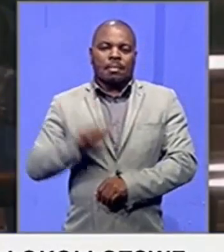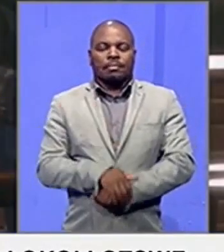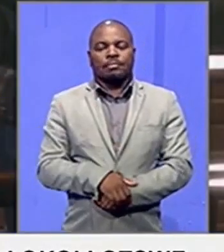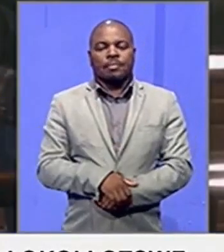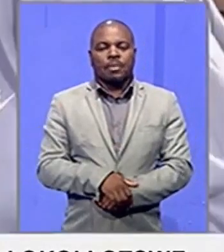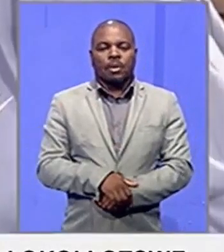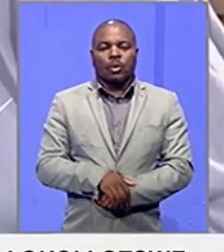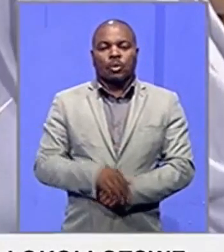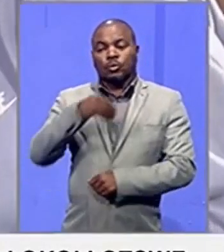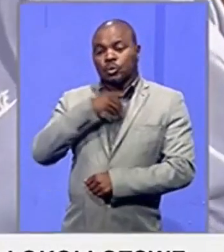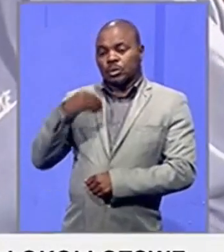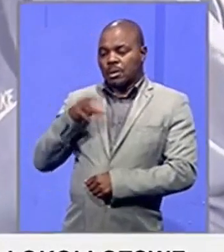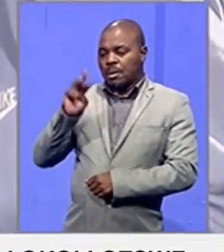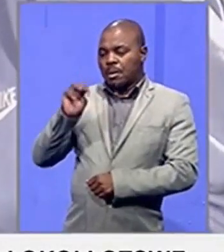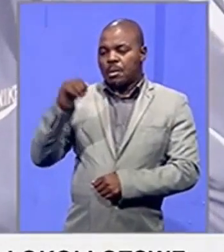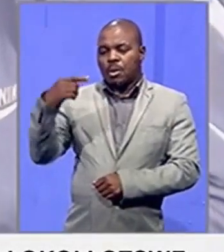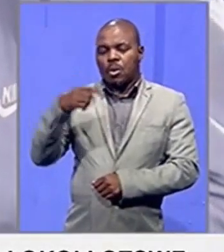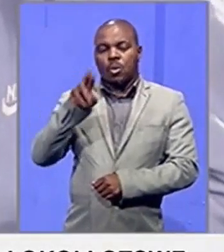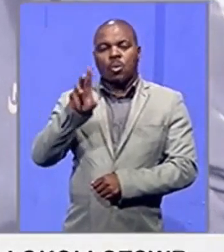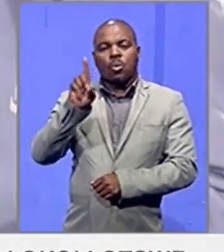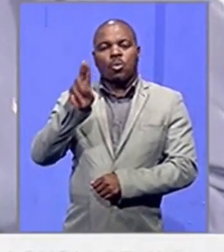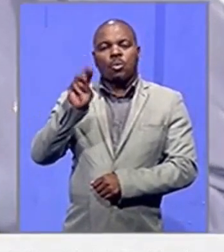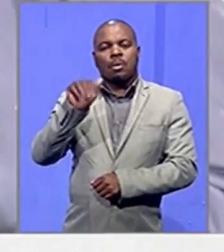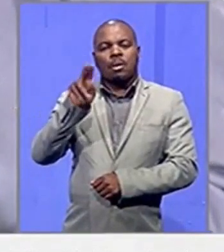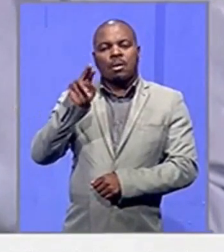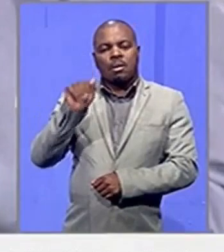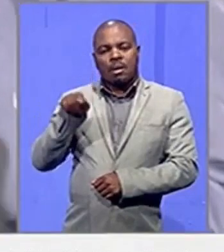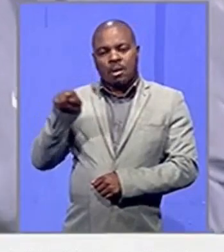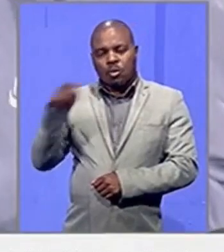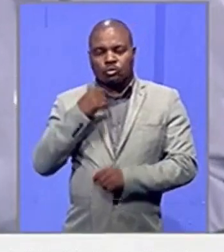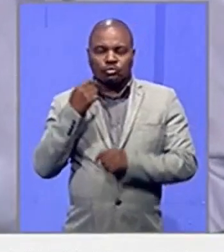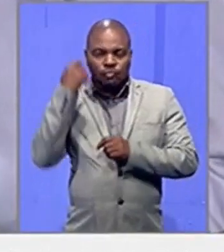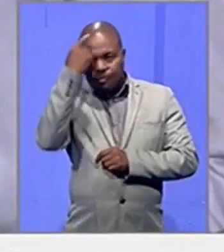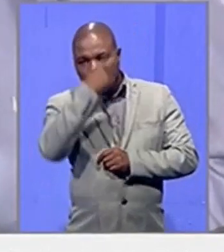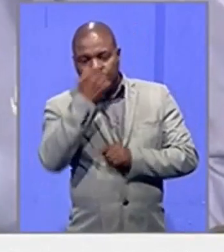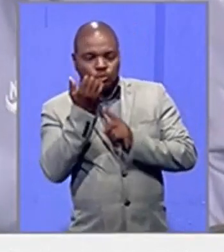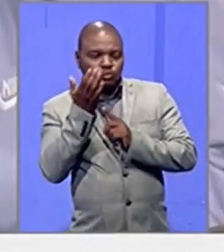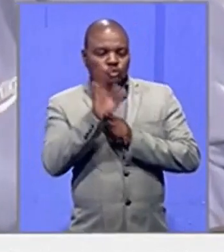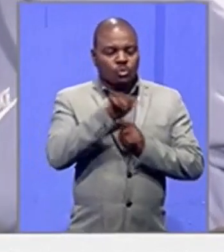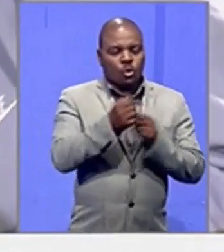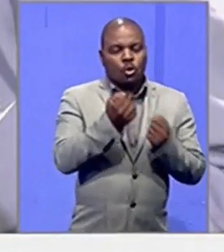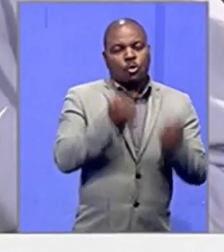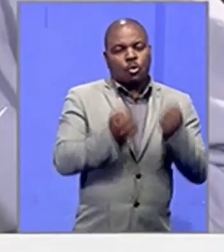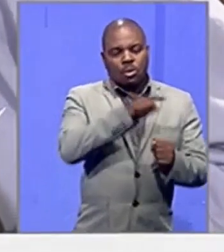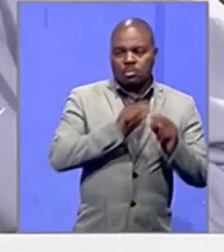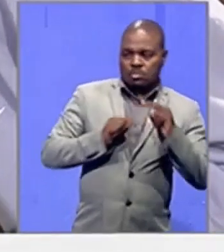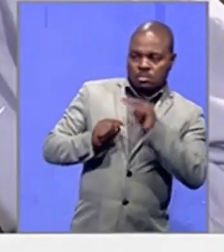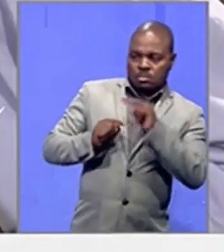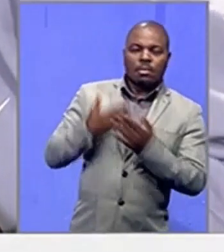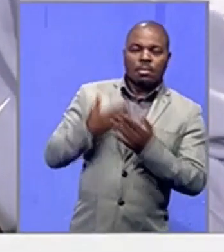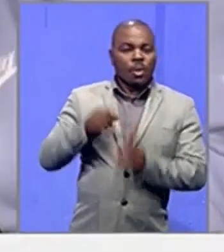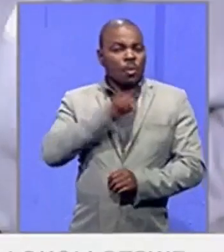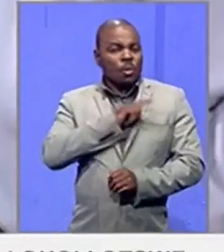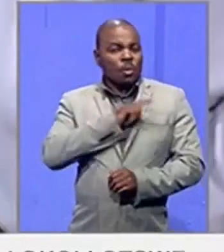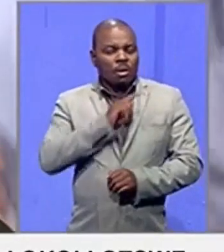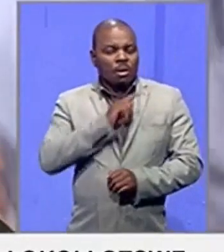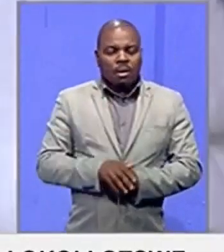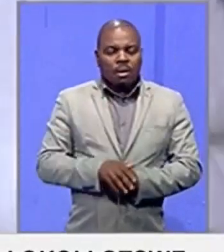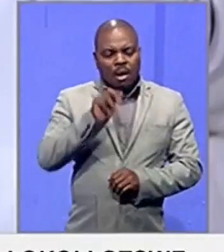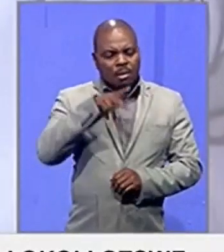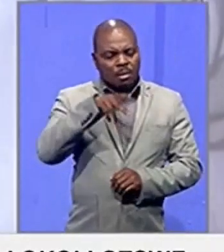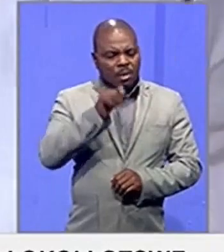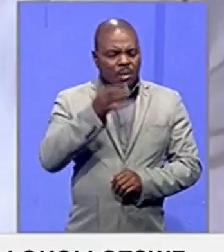Ngaka Ditaba Gudumana o ne a tlhagisa sefatlhego sa gagwe gore kgotlatshekelo e mmone. Seno morago ga gore bosekisi bo